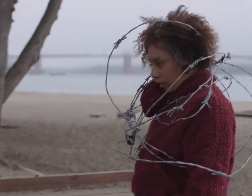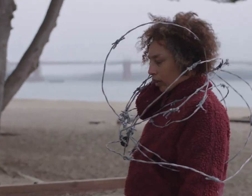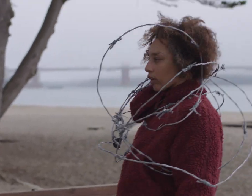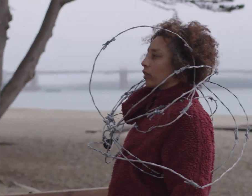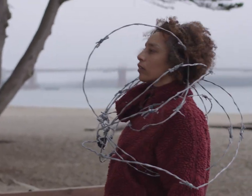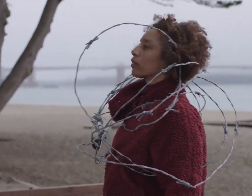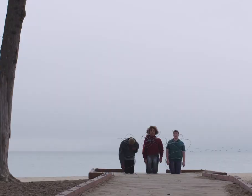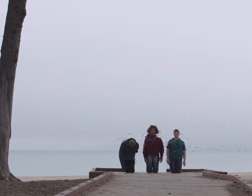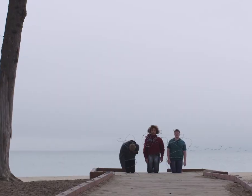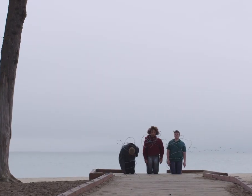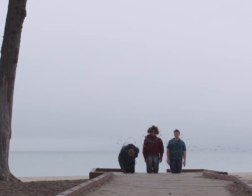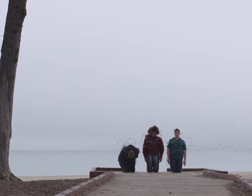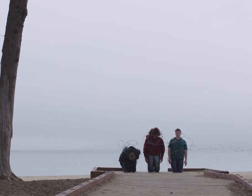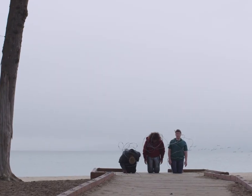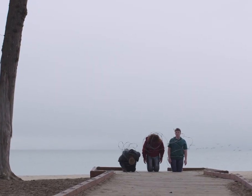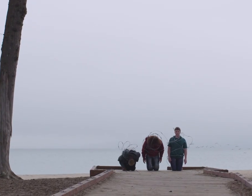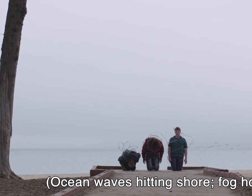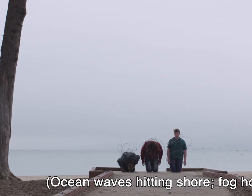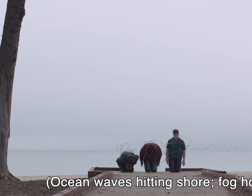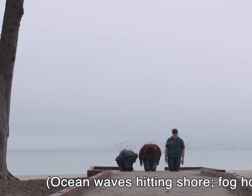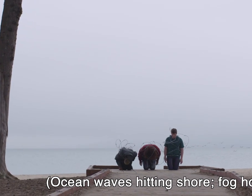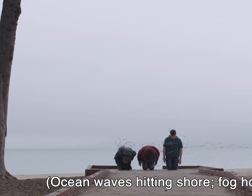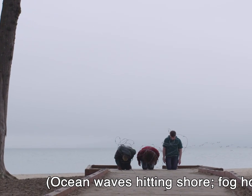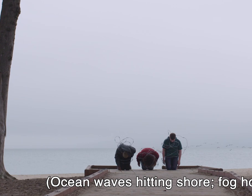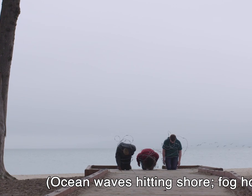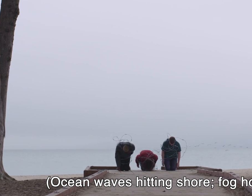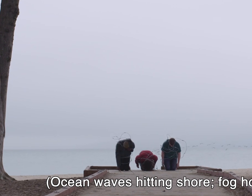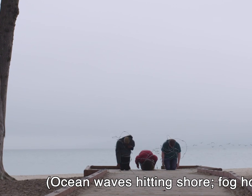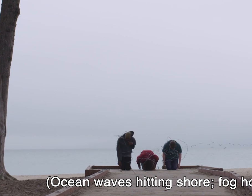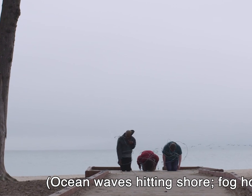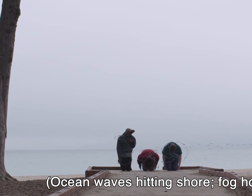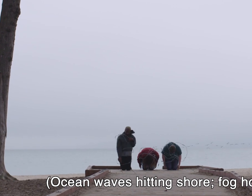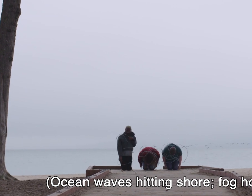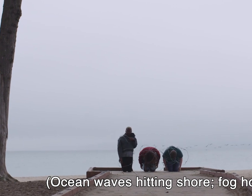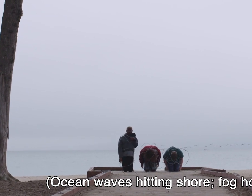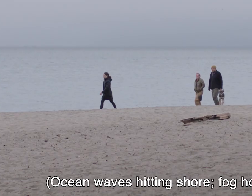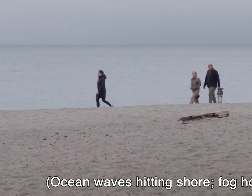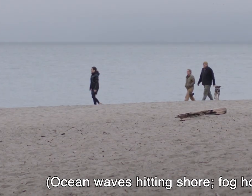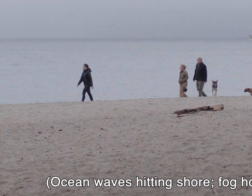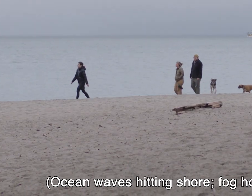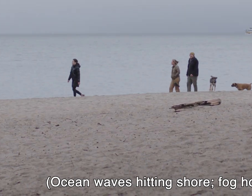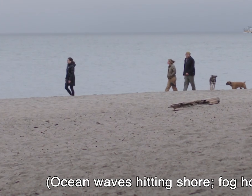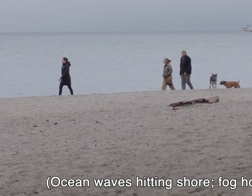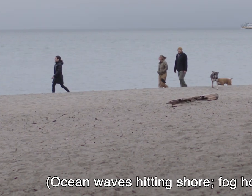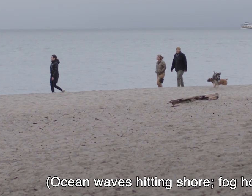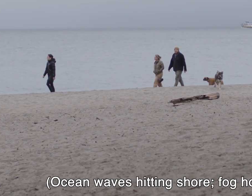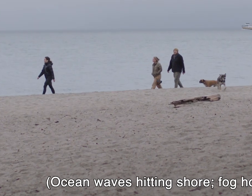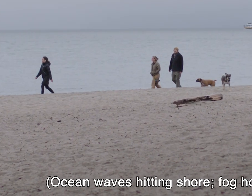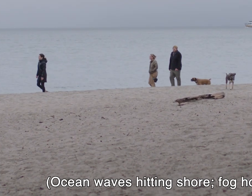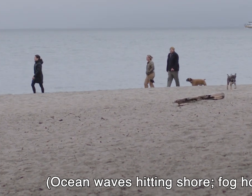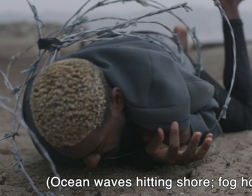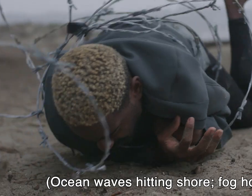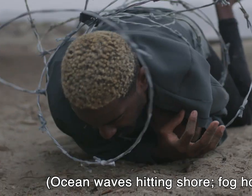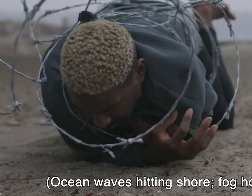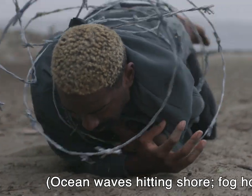kneel with the bay at their backs. They bow to the ground. passers-by look